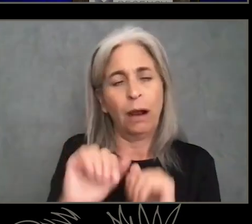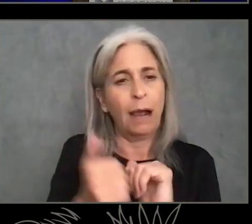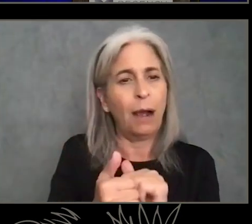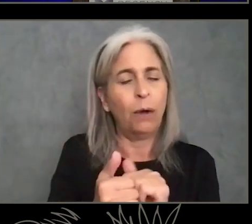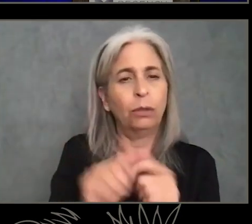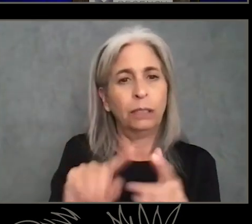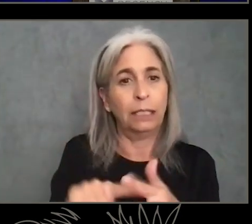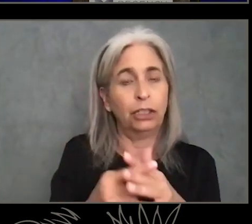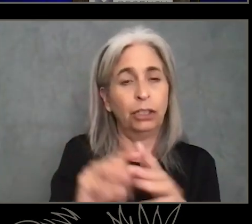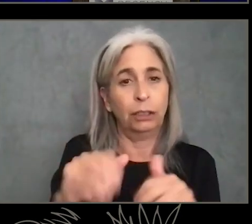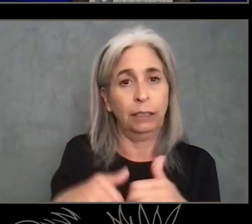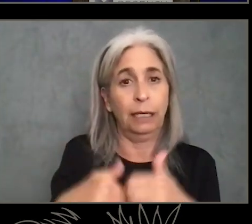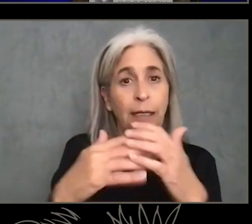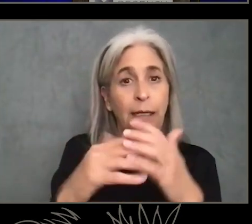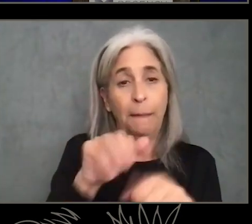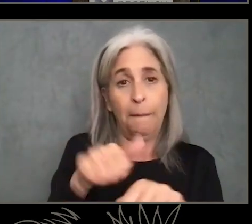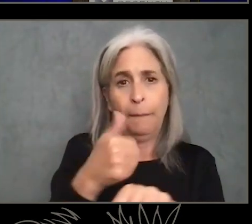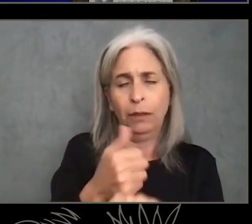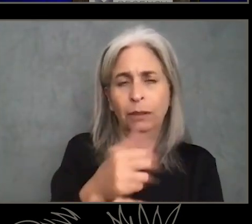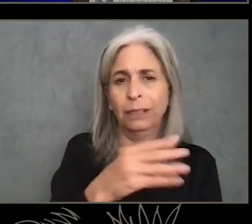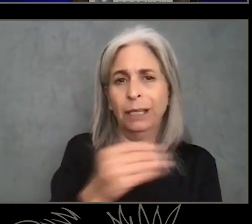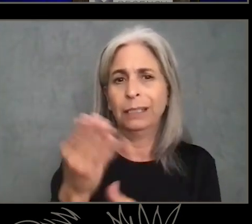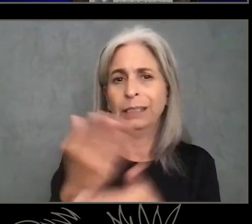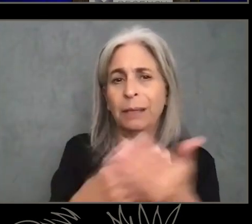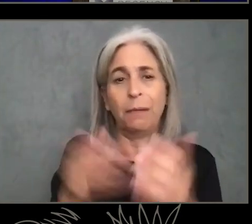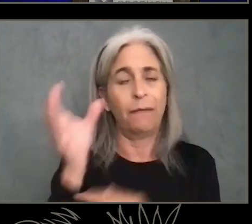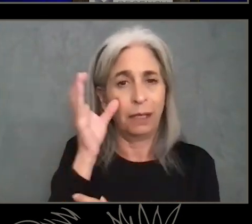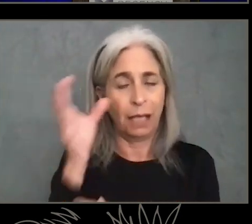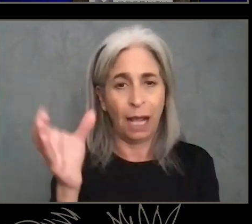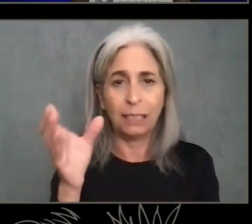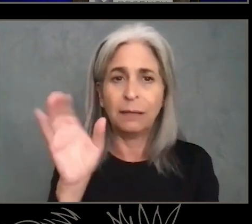was initially built, and some of the concepts